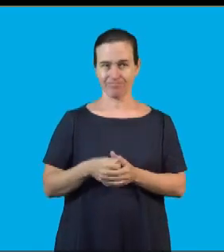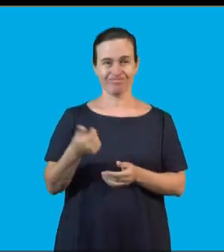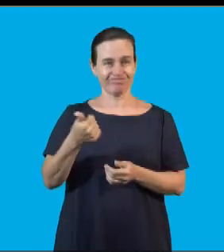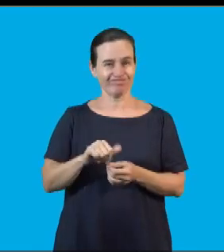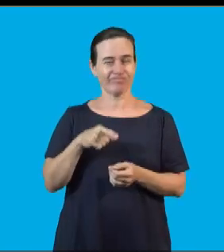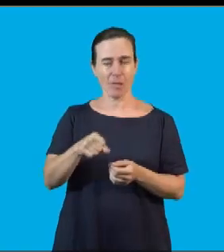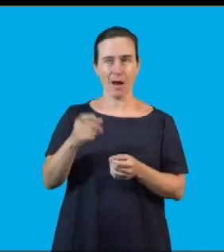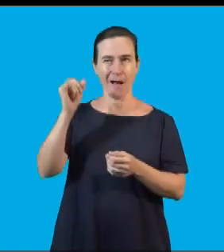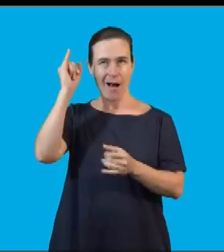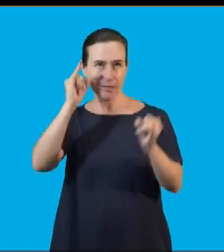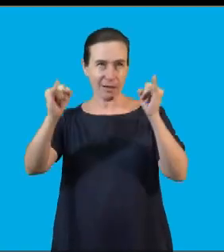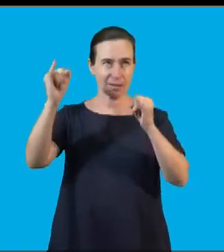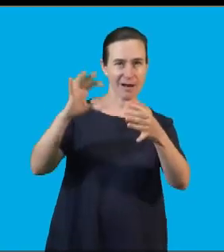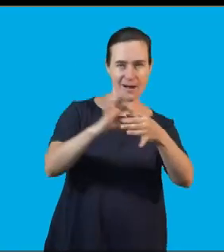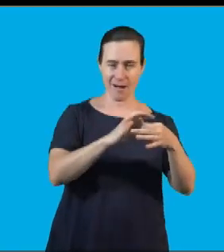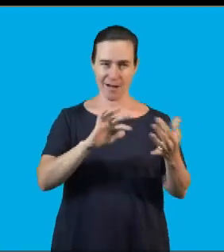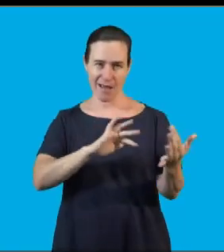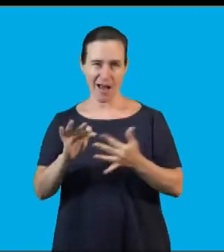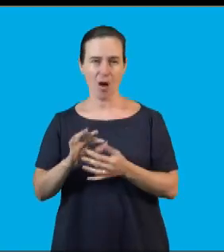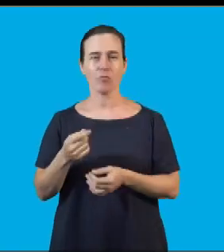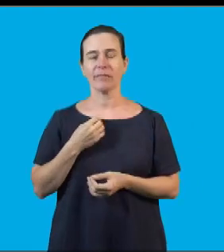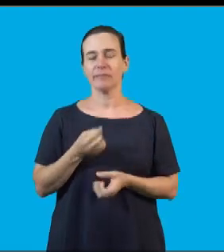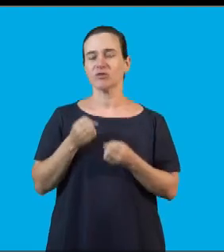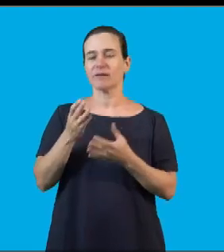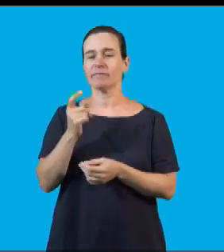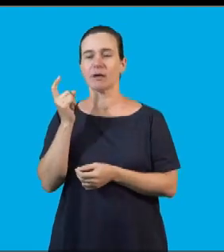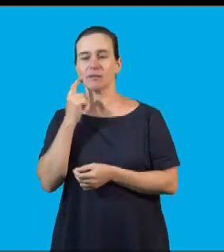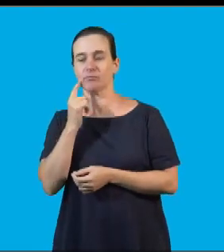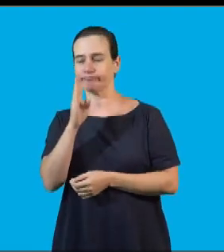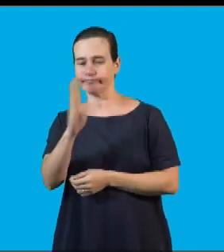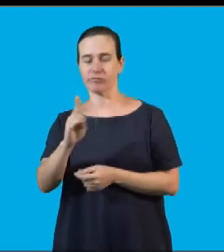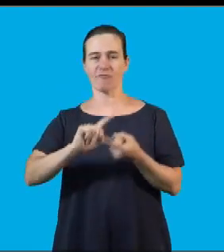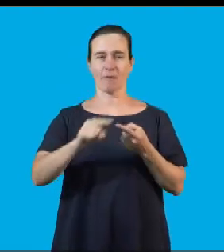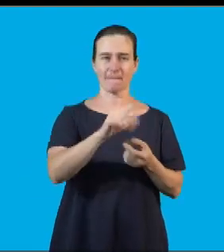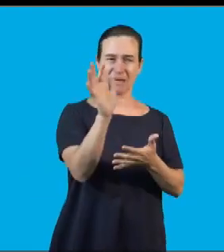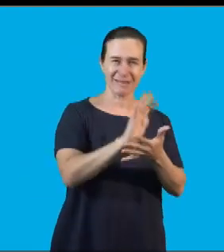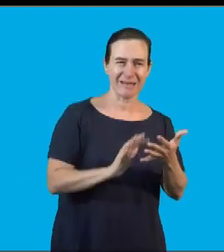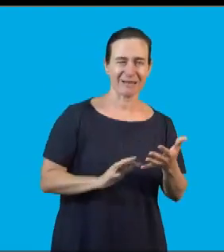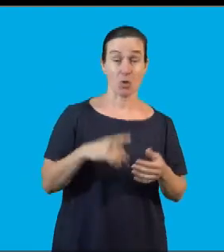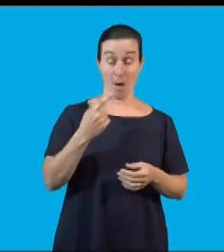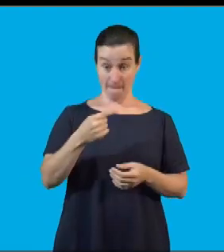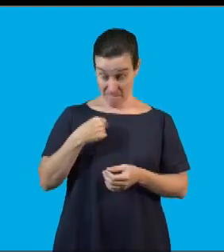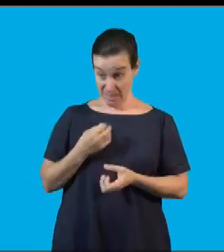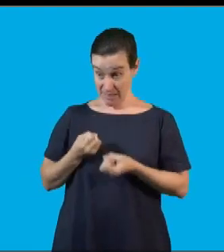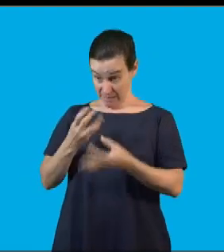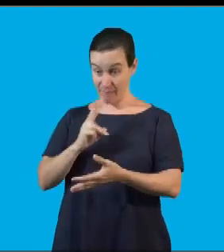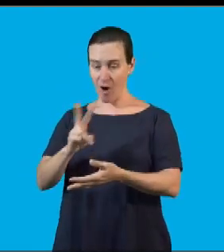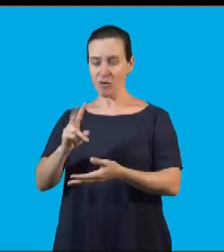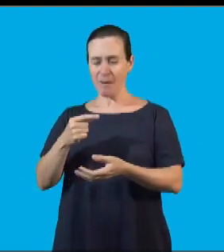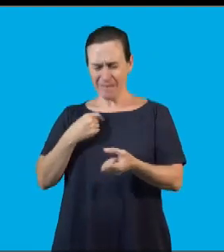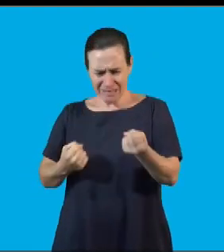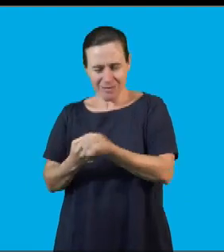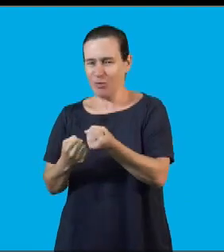not connecting ideas, only providing literal answers, poor justification, that means your answers aren't